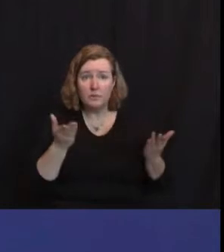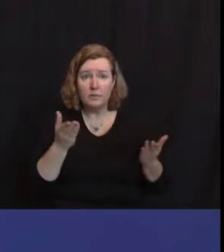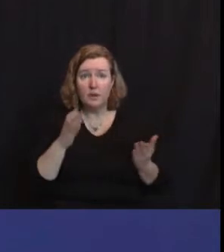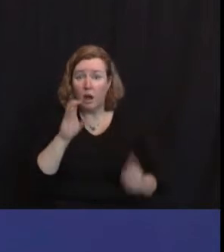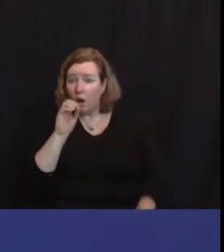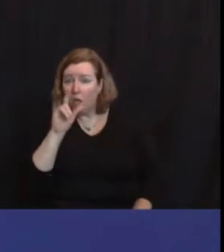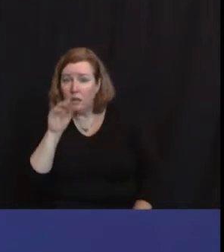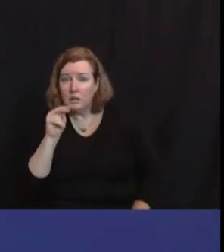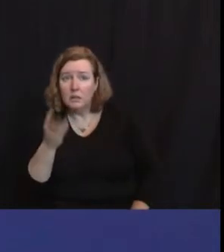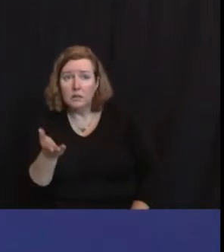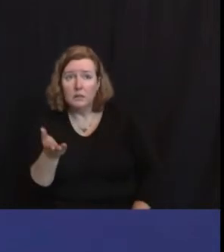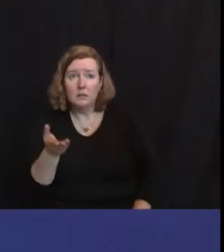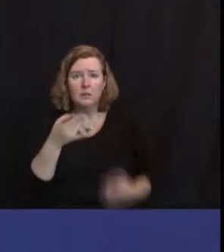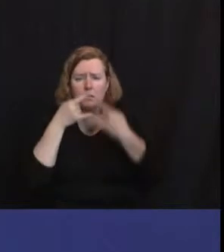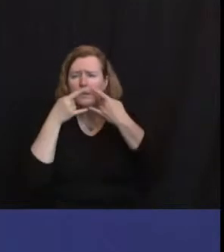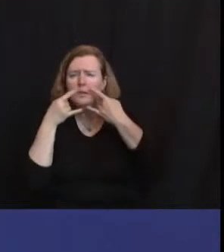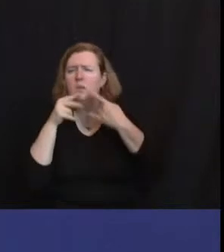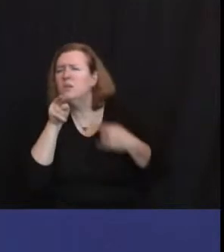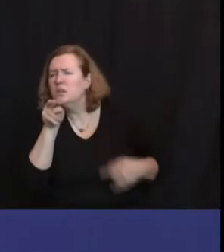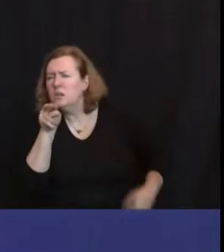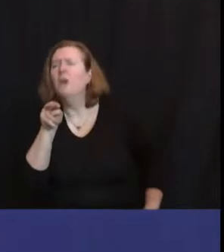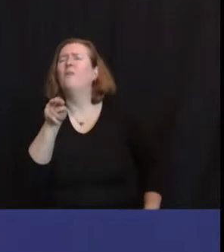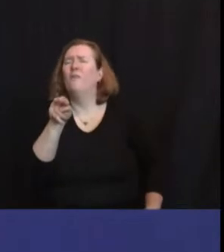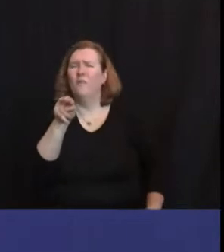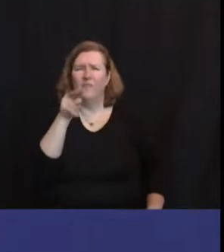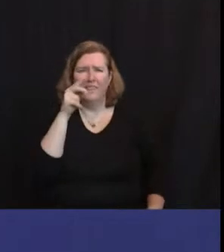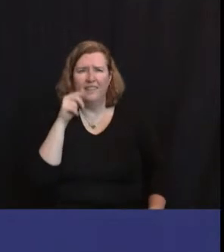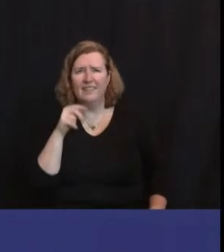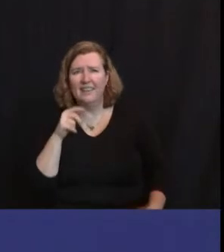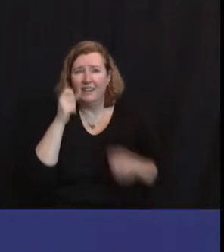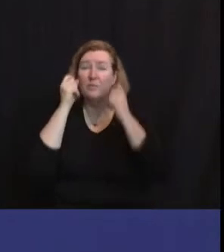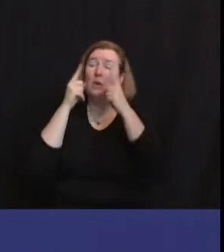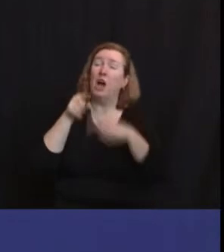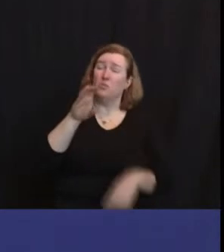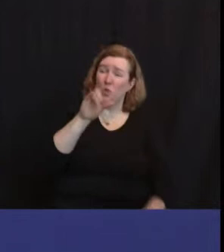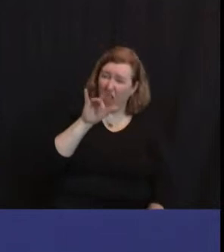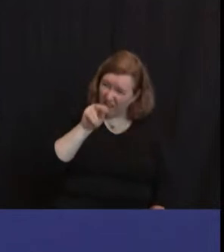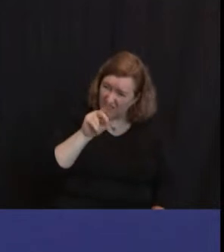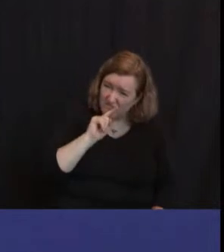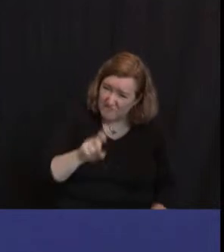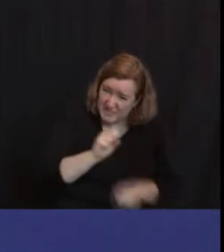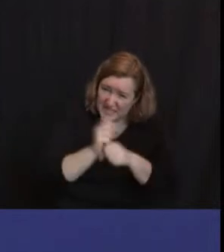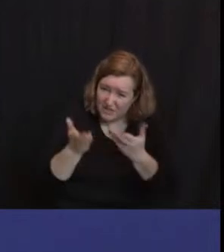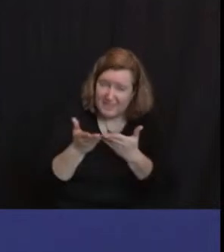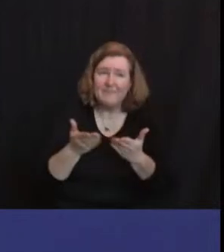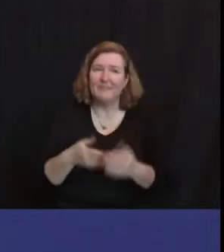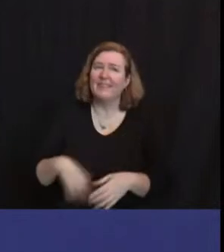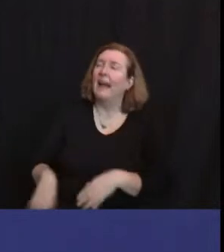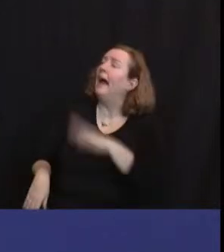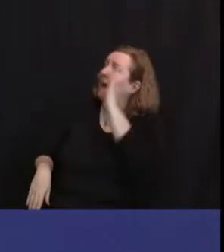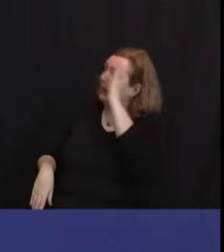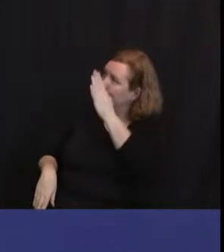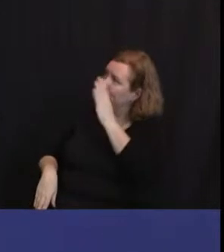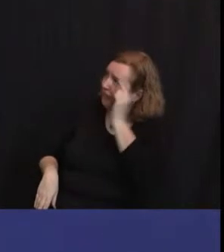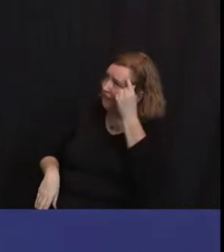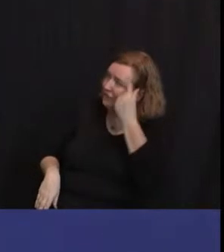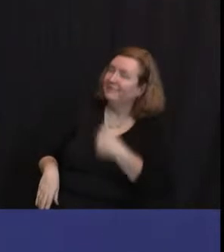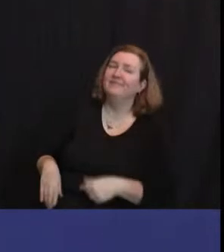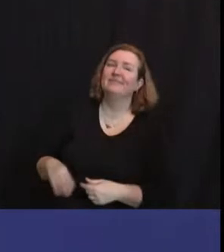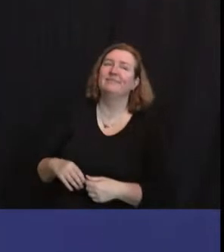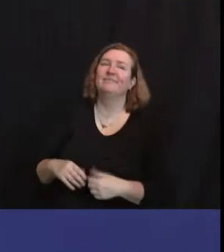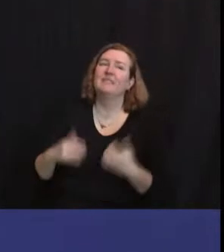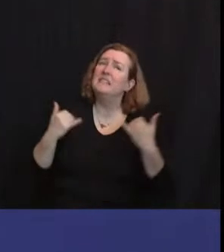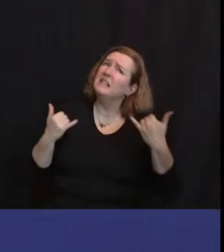hard to. I like to surprise you every so There you go. Good to see you. Thanks for coming. Good to see you. Thank you, Governor. Given the